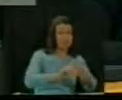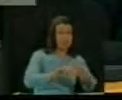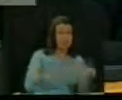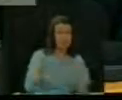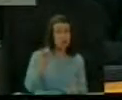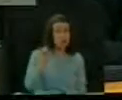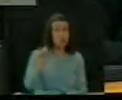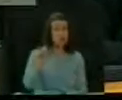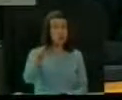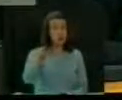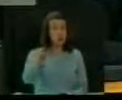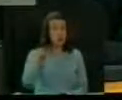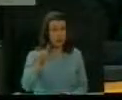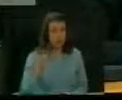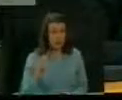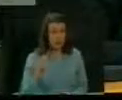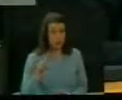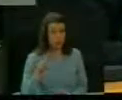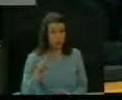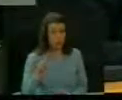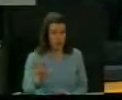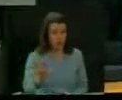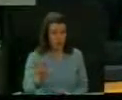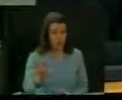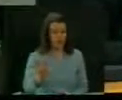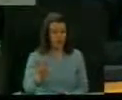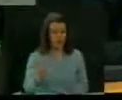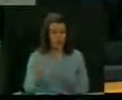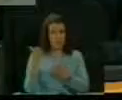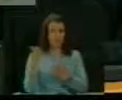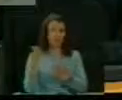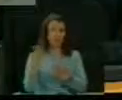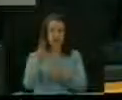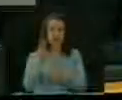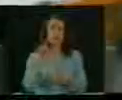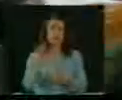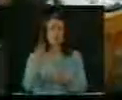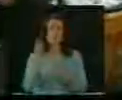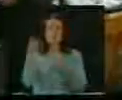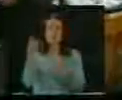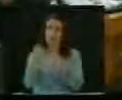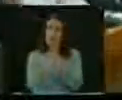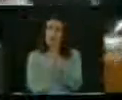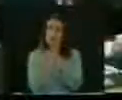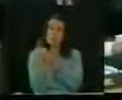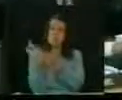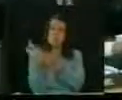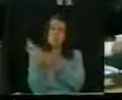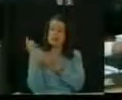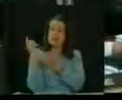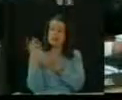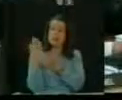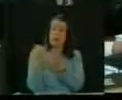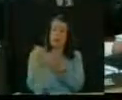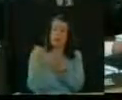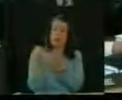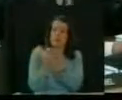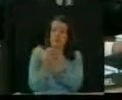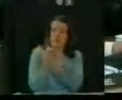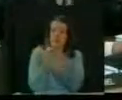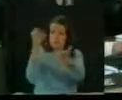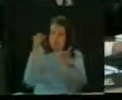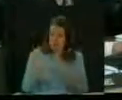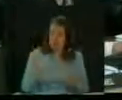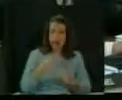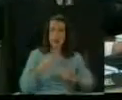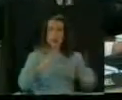sir, you withdrew your motion, or you withdrew your resolution at the last meeting. You did not bring it before this body for discussion.